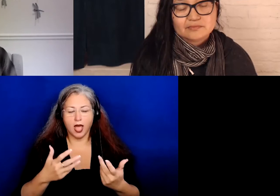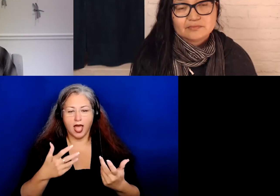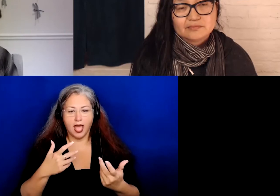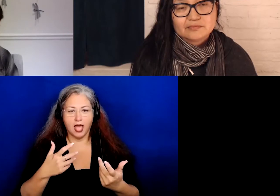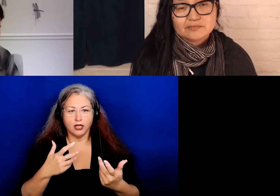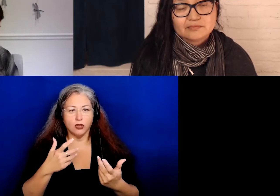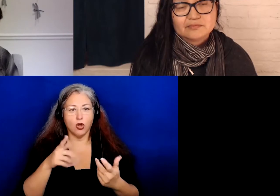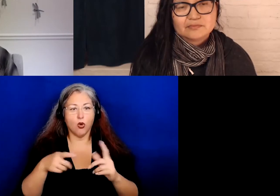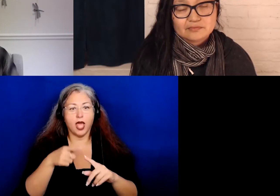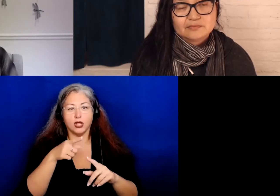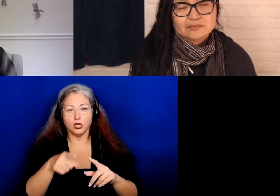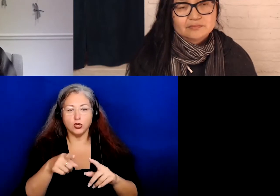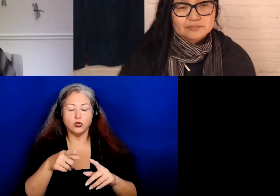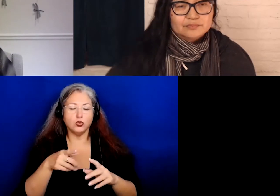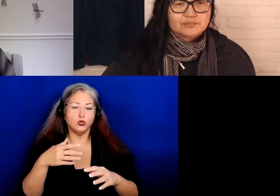as you worked through,